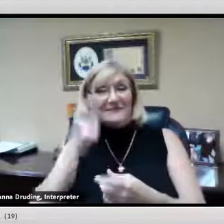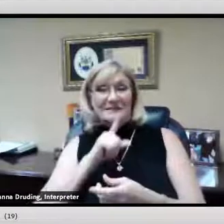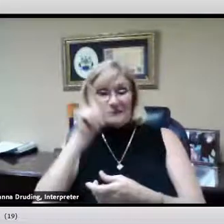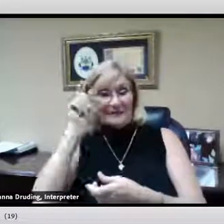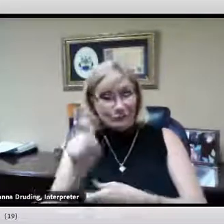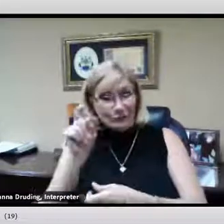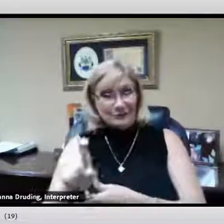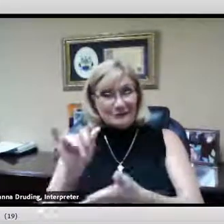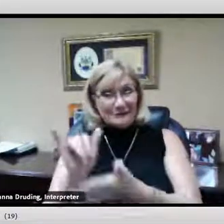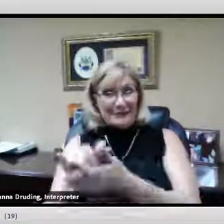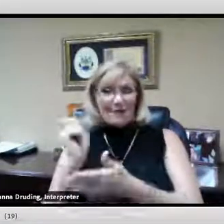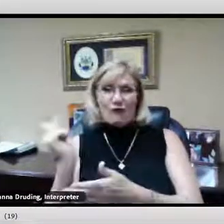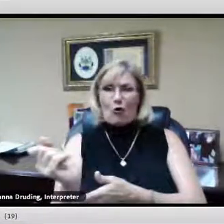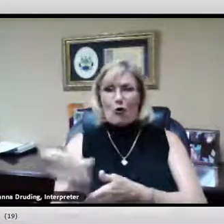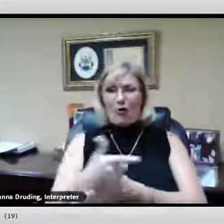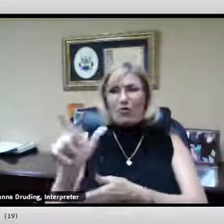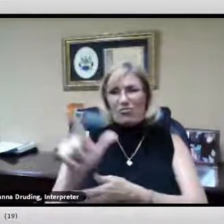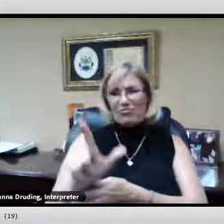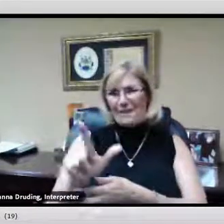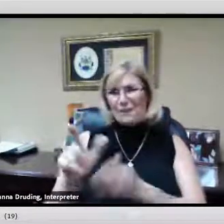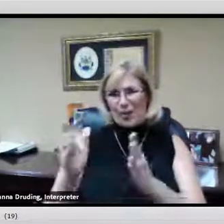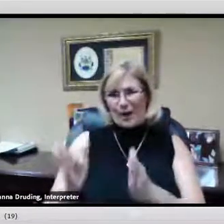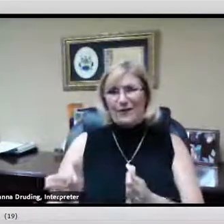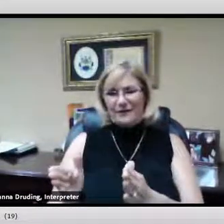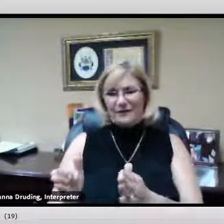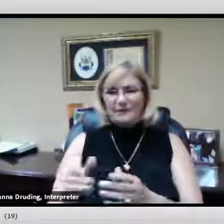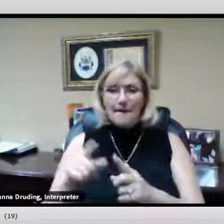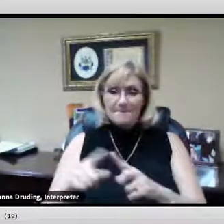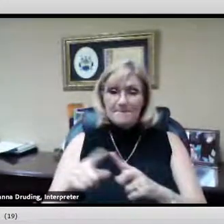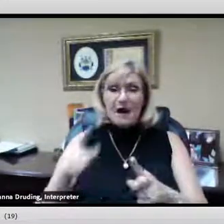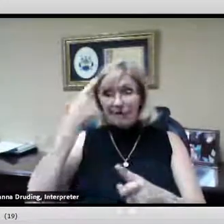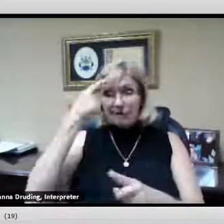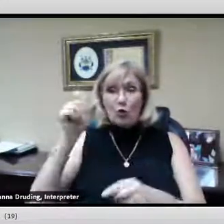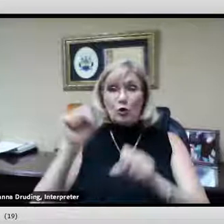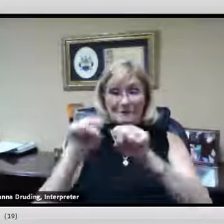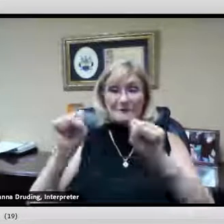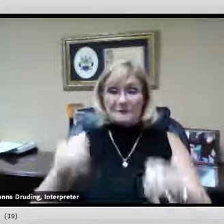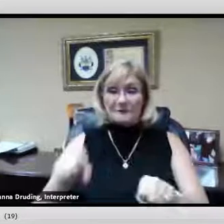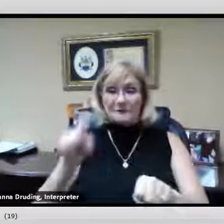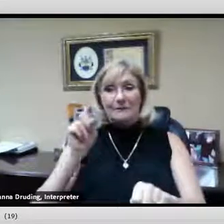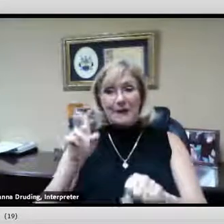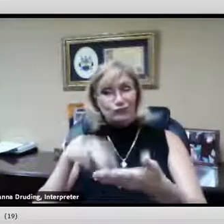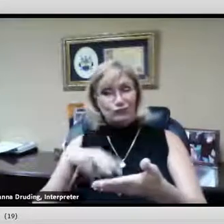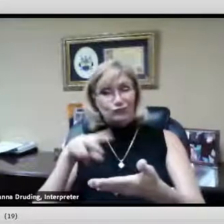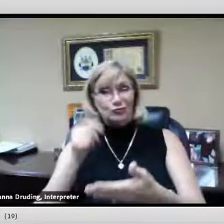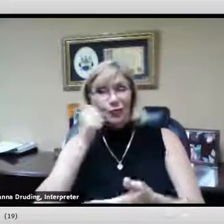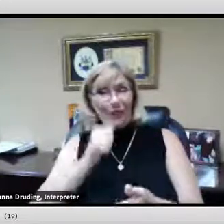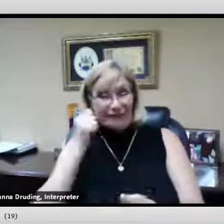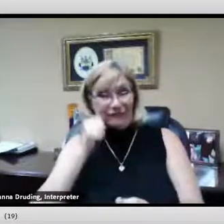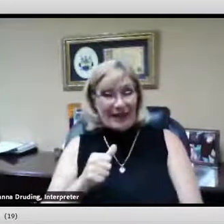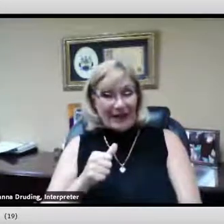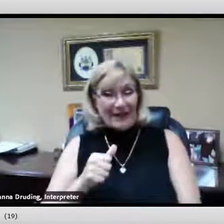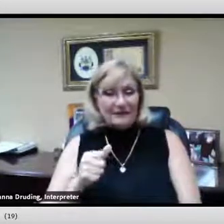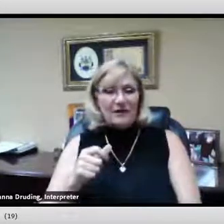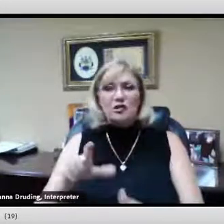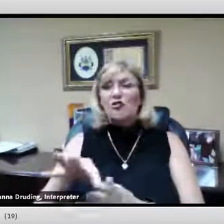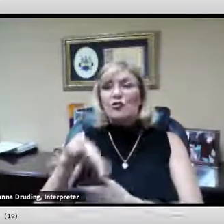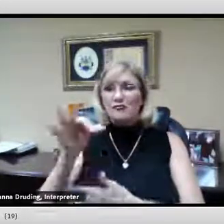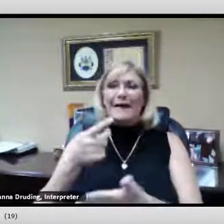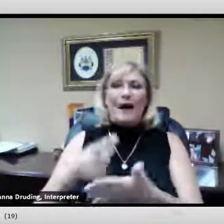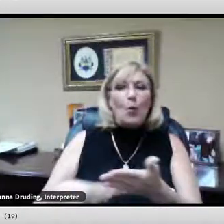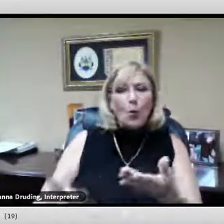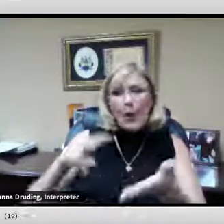all librarians, but in systems it's something I look at almost every day to find out what something